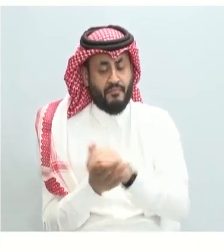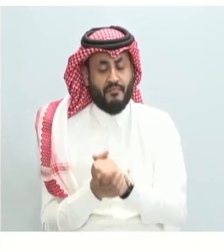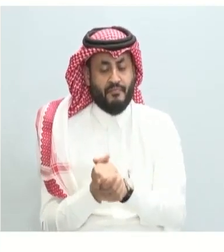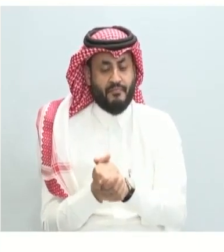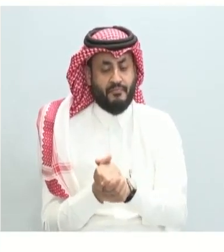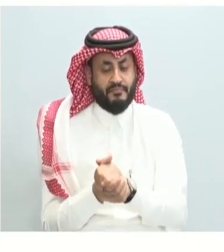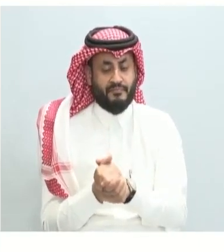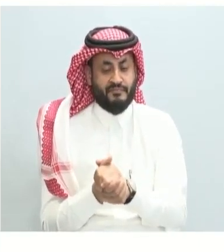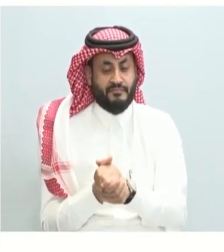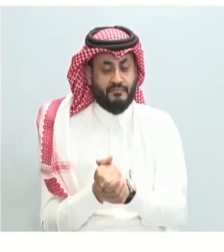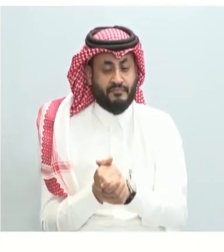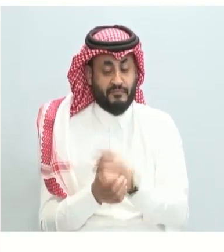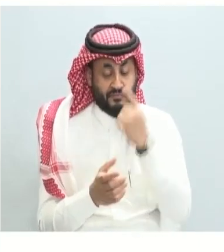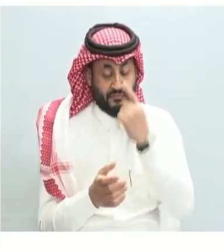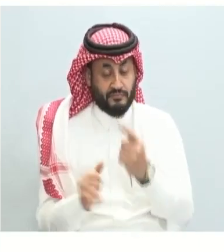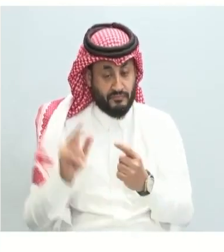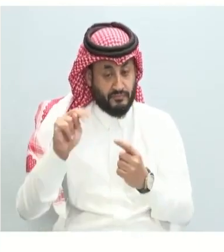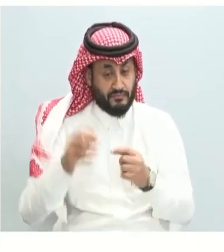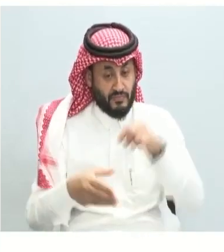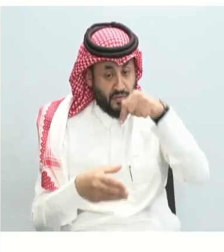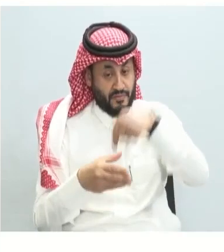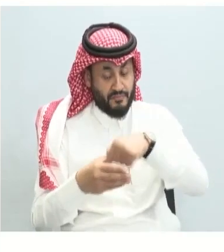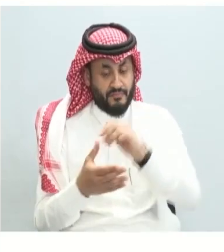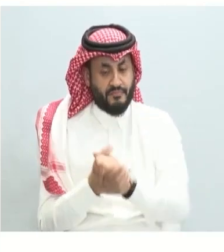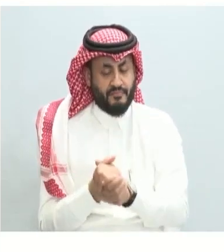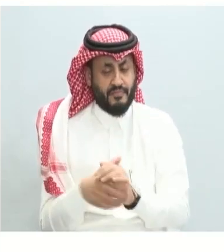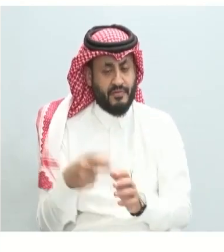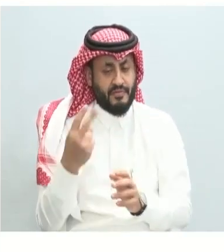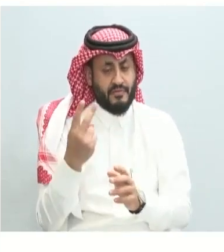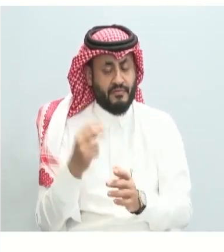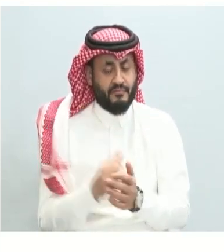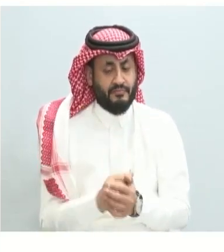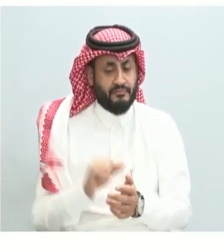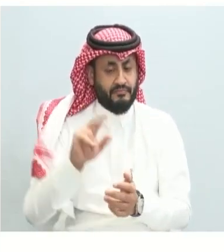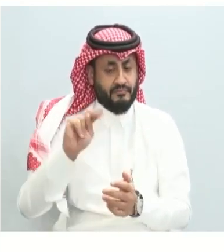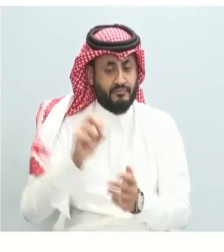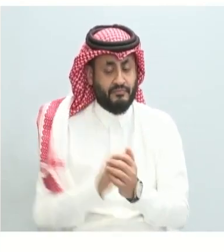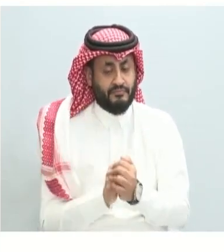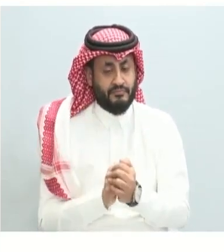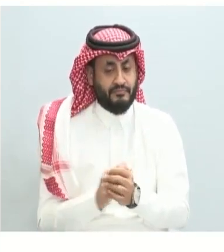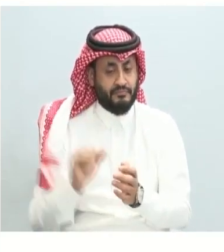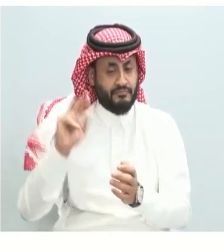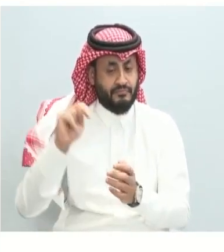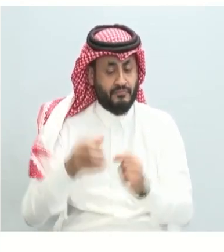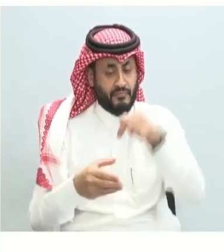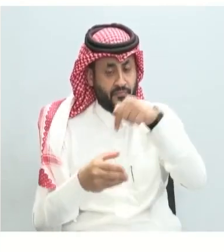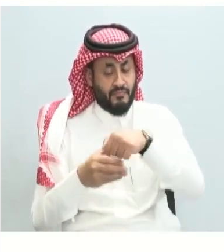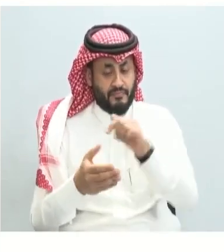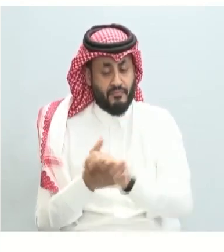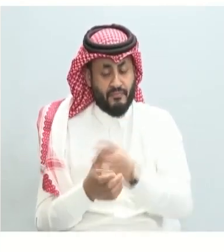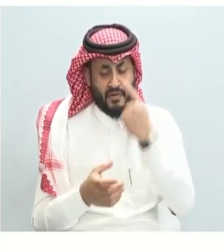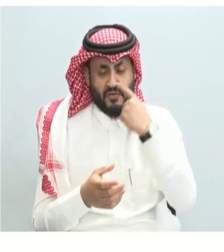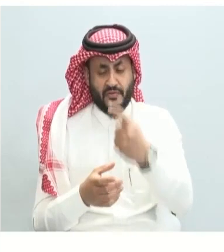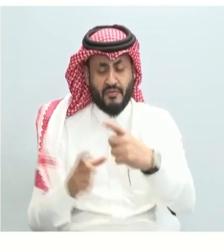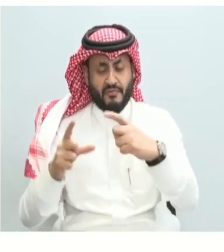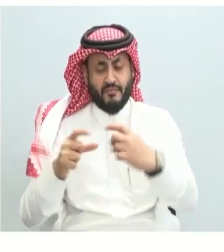box. And here is also we have the other preposition, which is in. If we have a look at